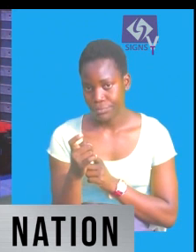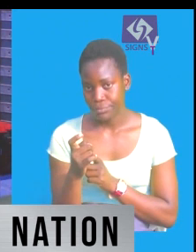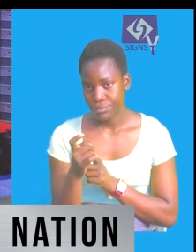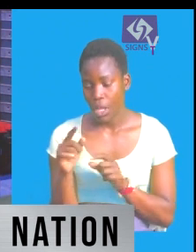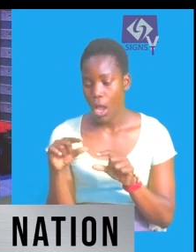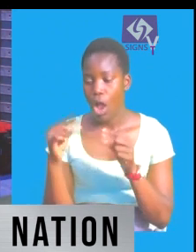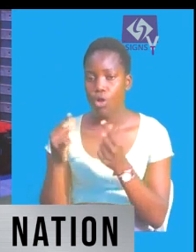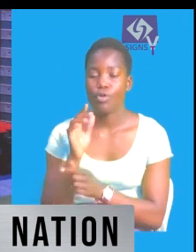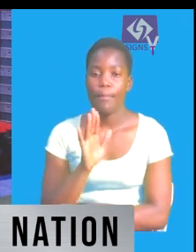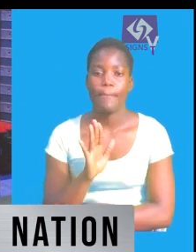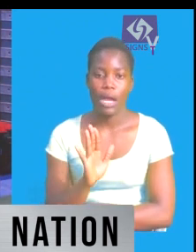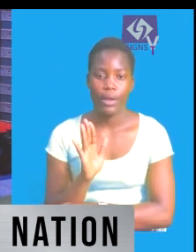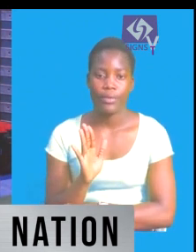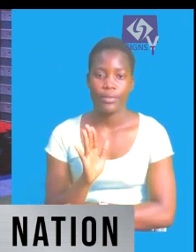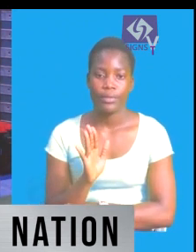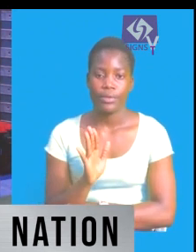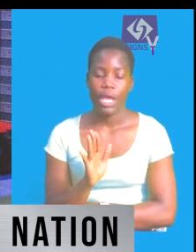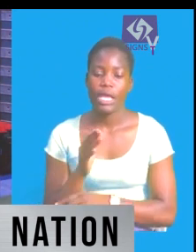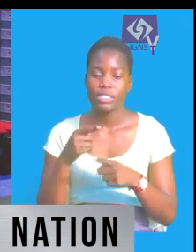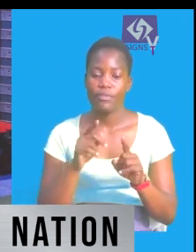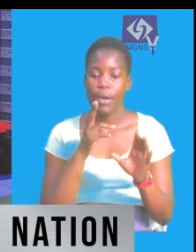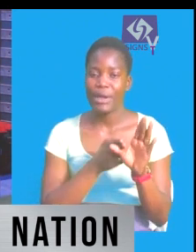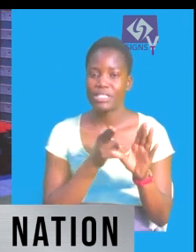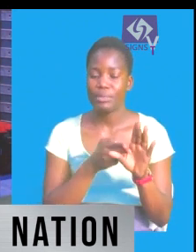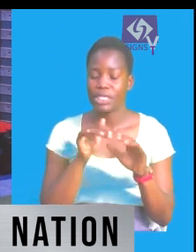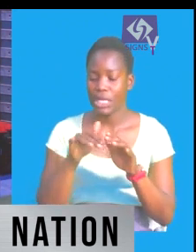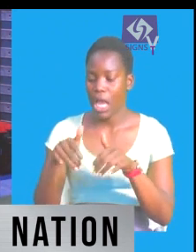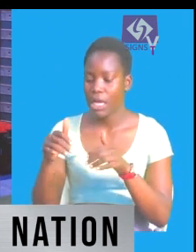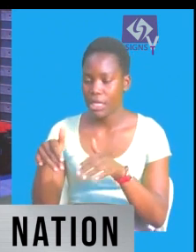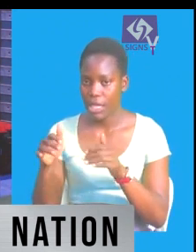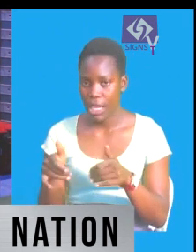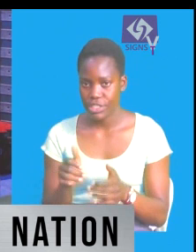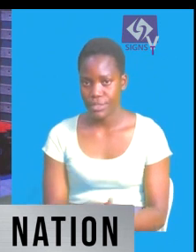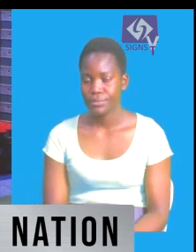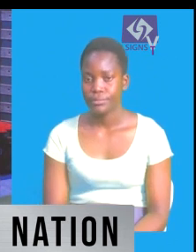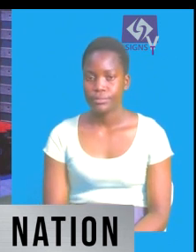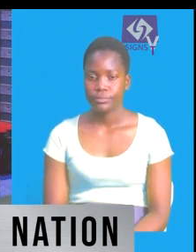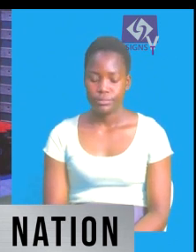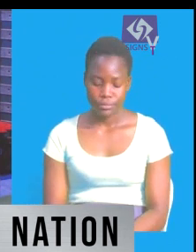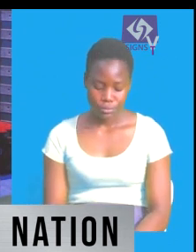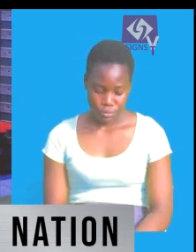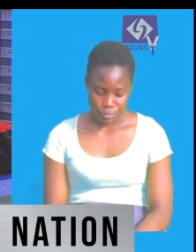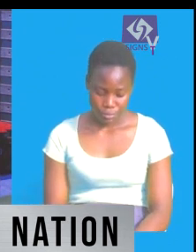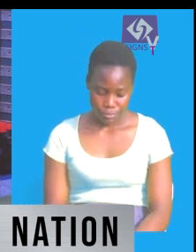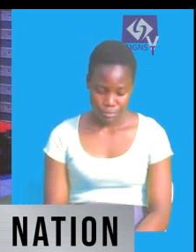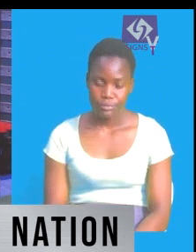group? Are they really participating in agriculture as such? The youth.